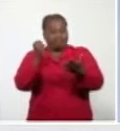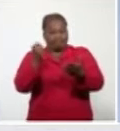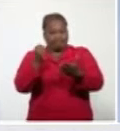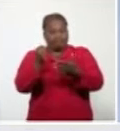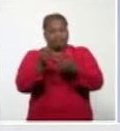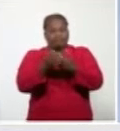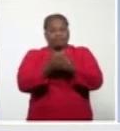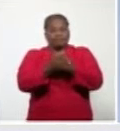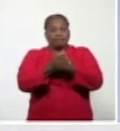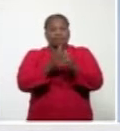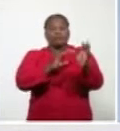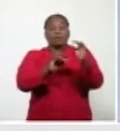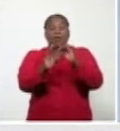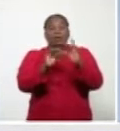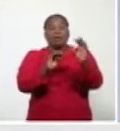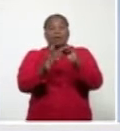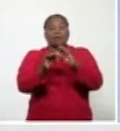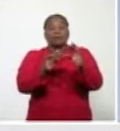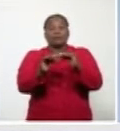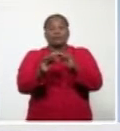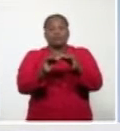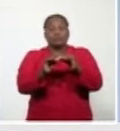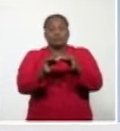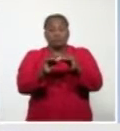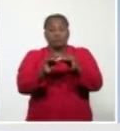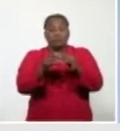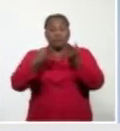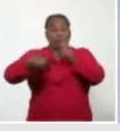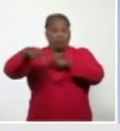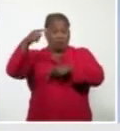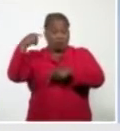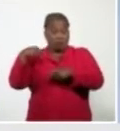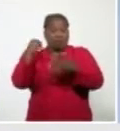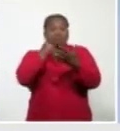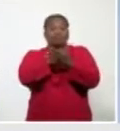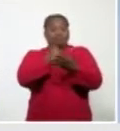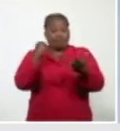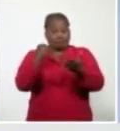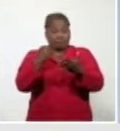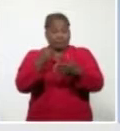4,766,468 confirmed cases. We're talking about